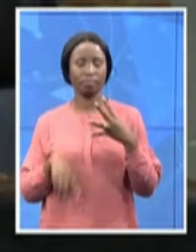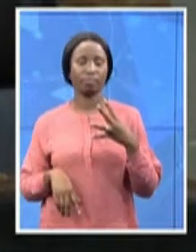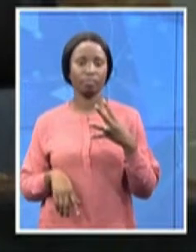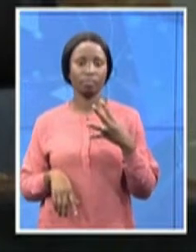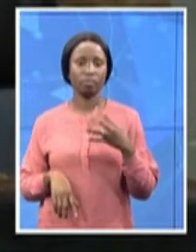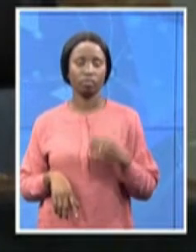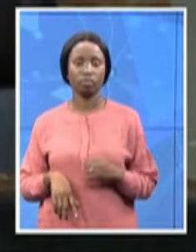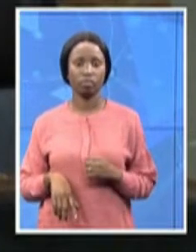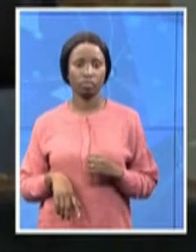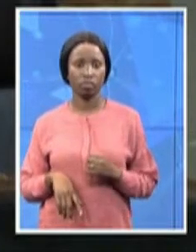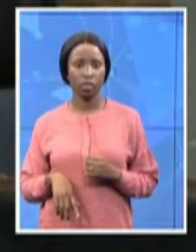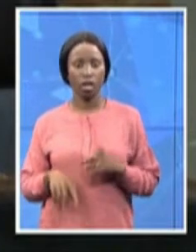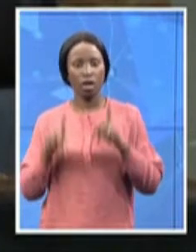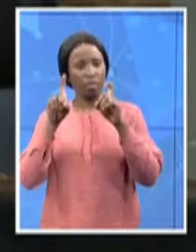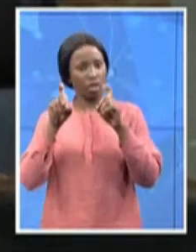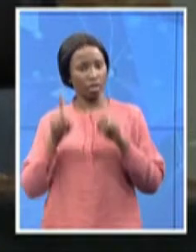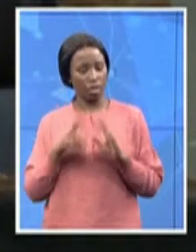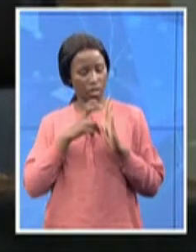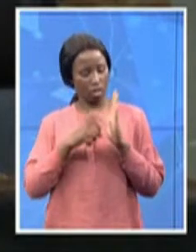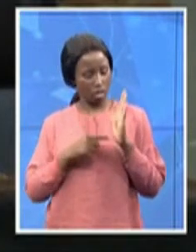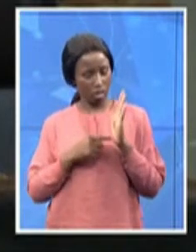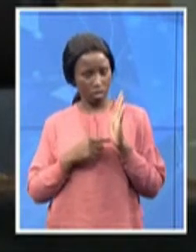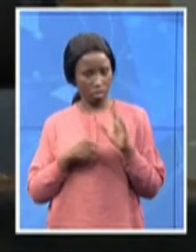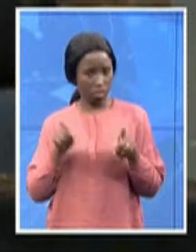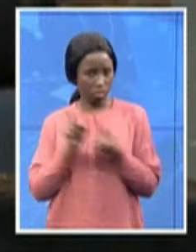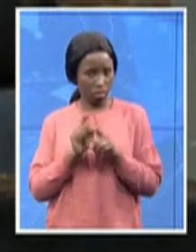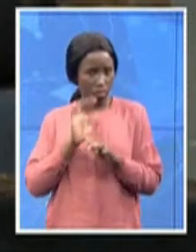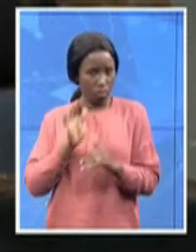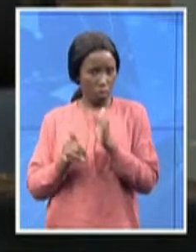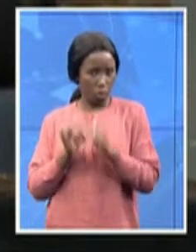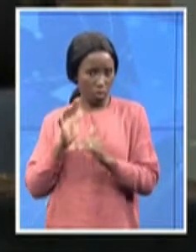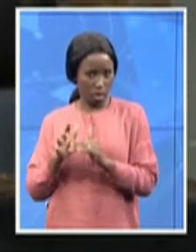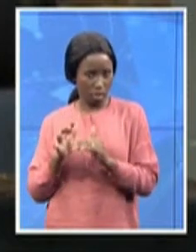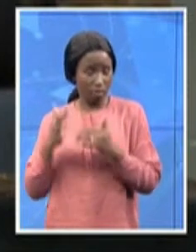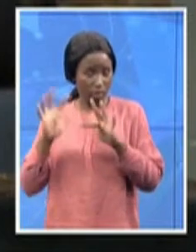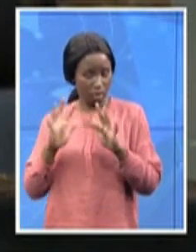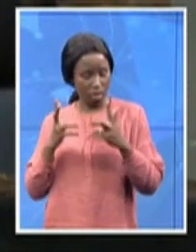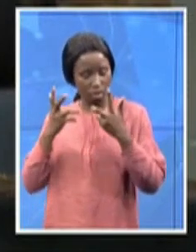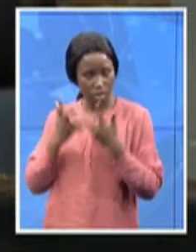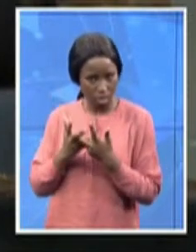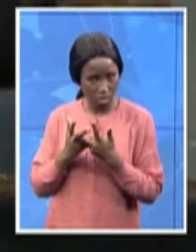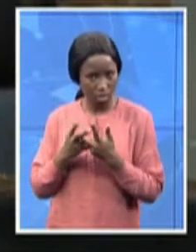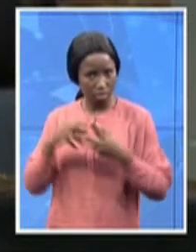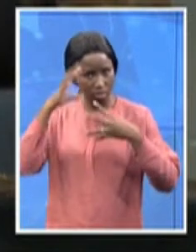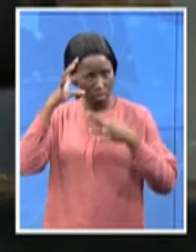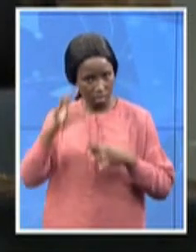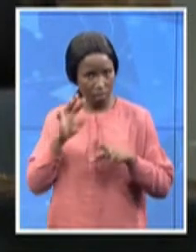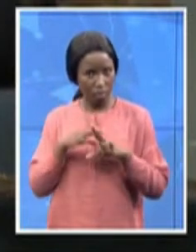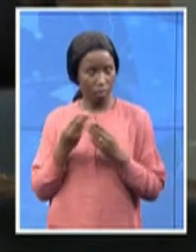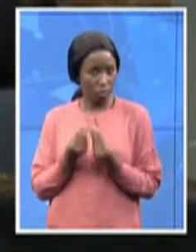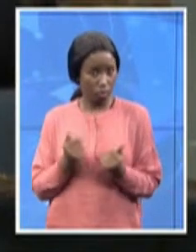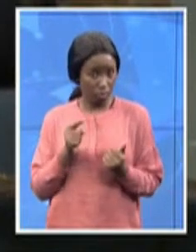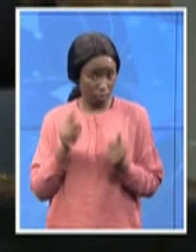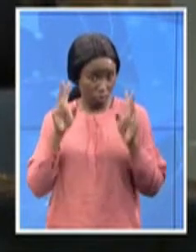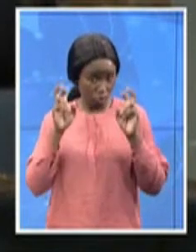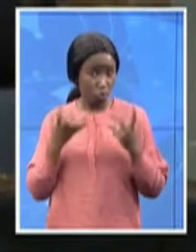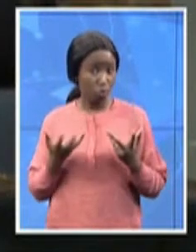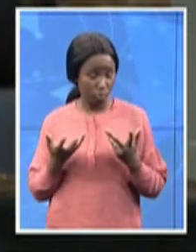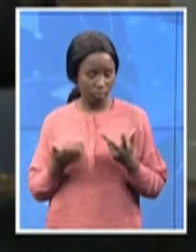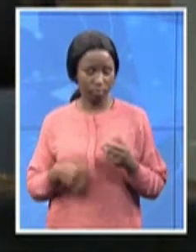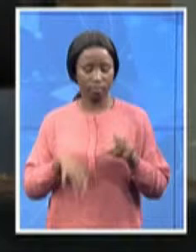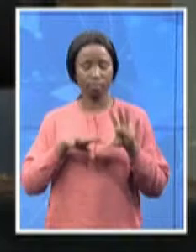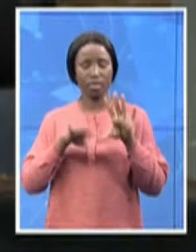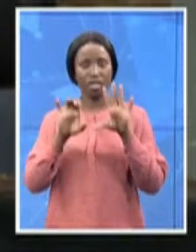process preceding a decision on remedial action. E, whether the remedial actions taken